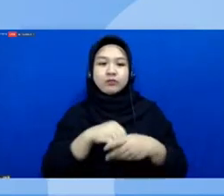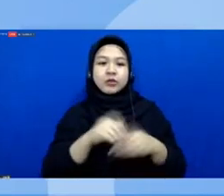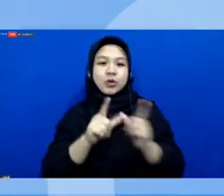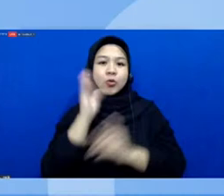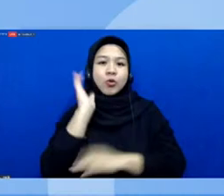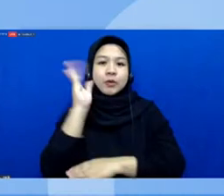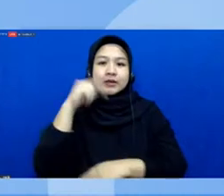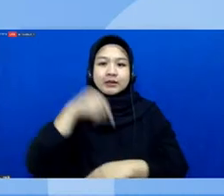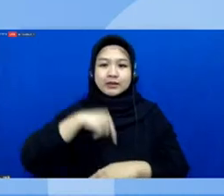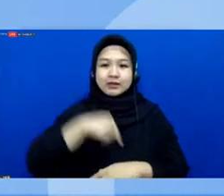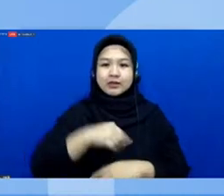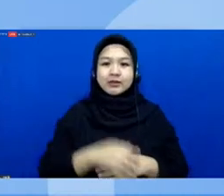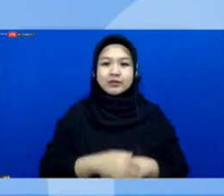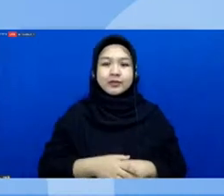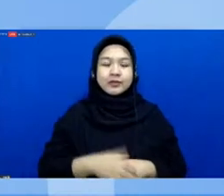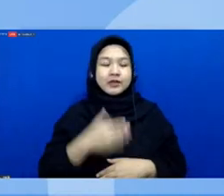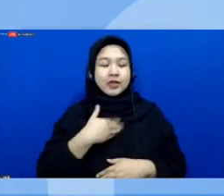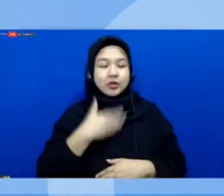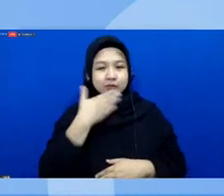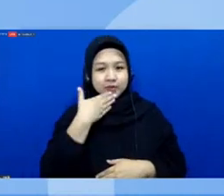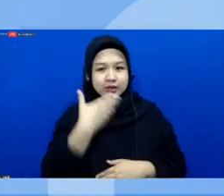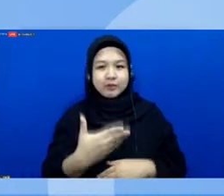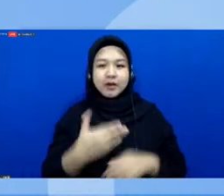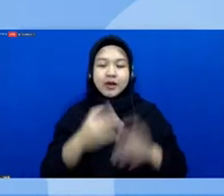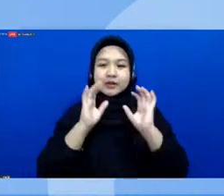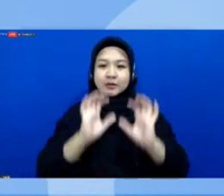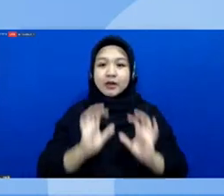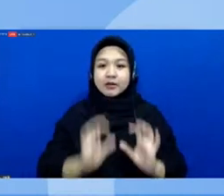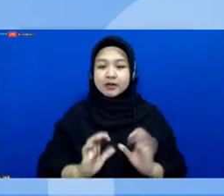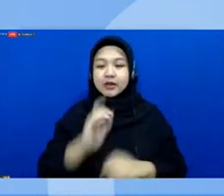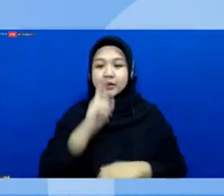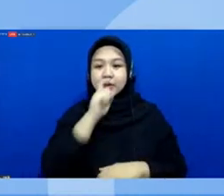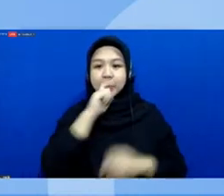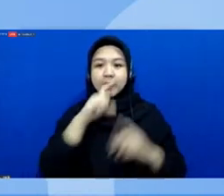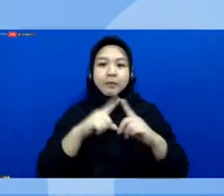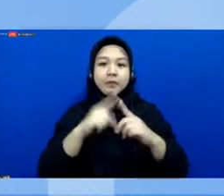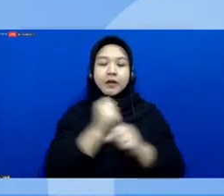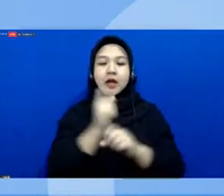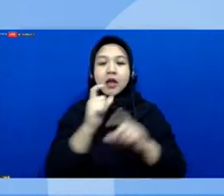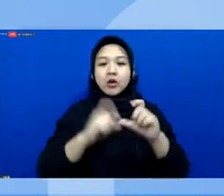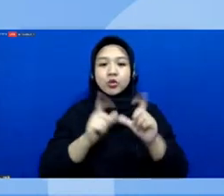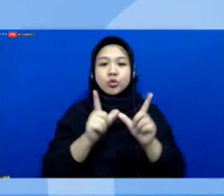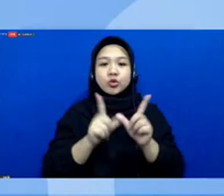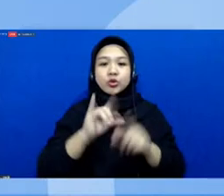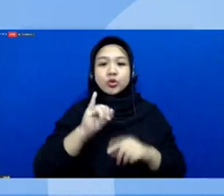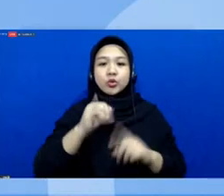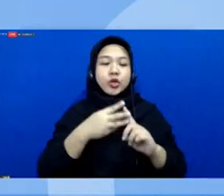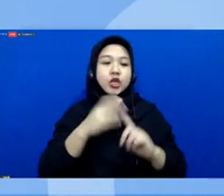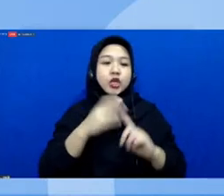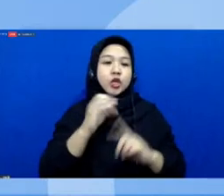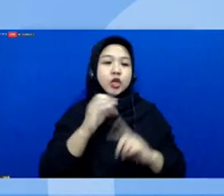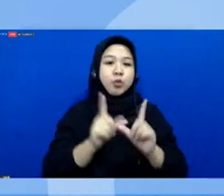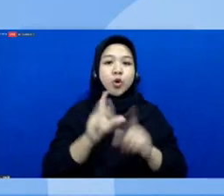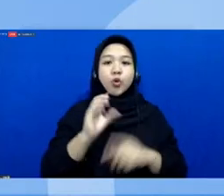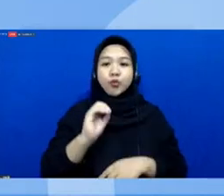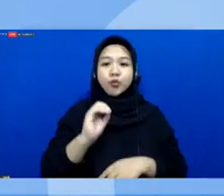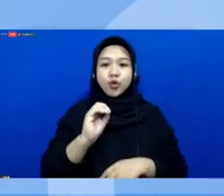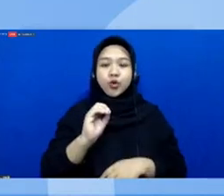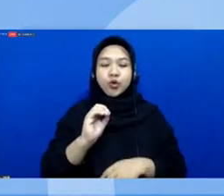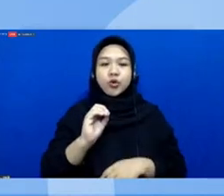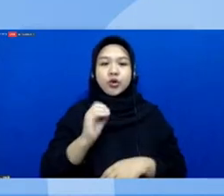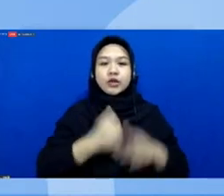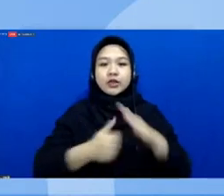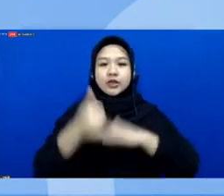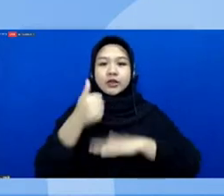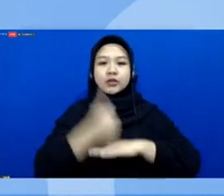for Pak Agus Wibowo in the Disaster Management Strategy Development Directorate and other